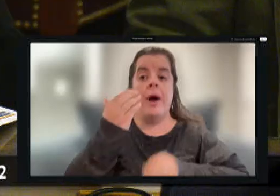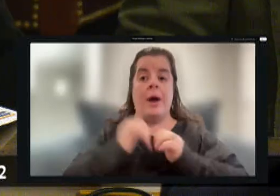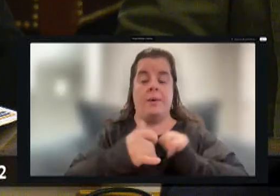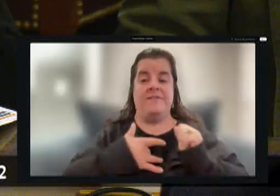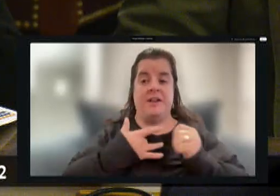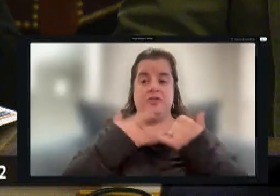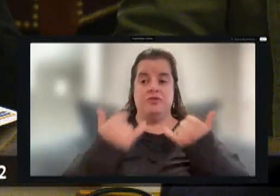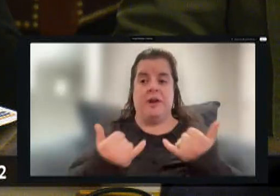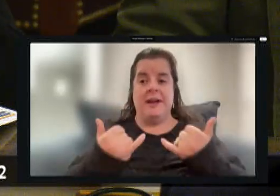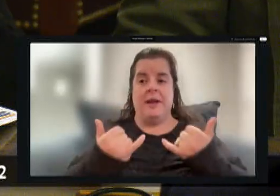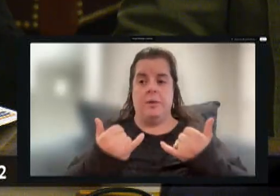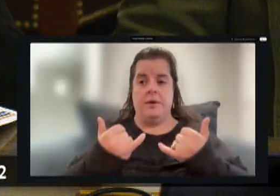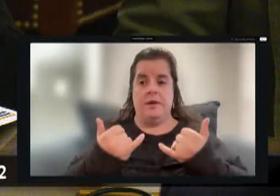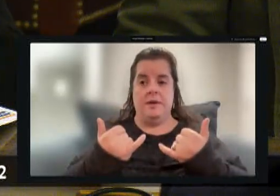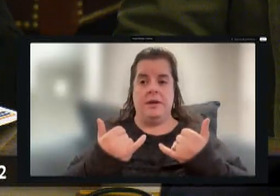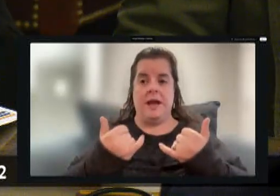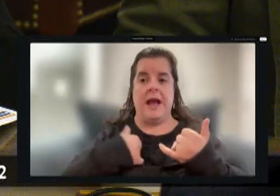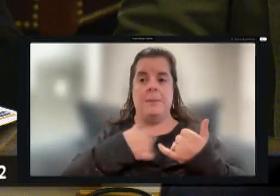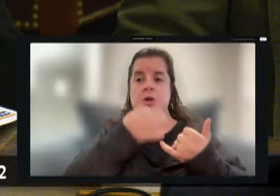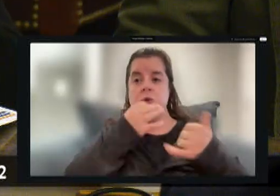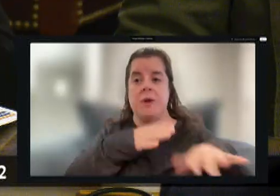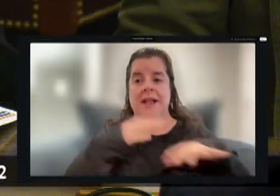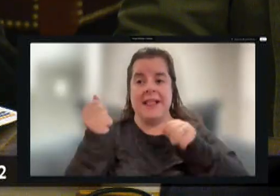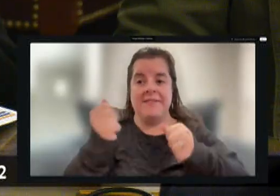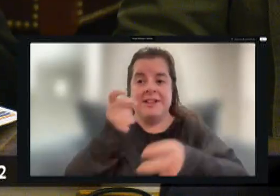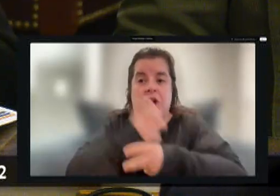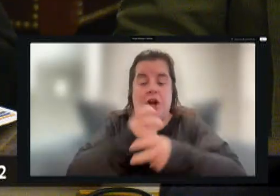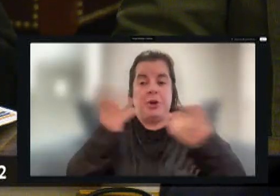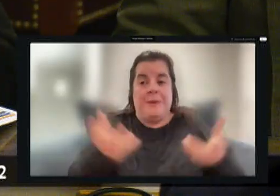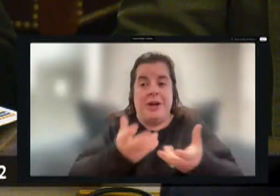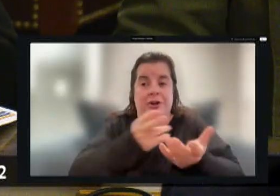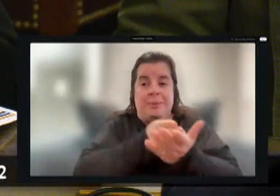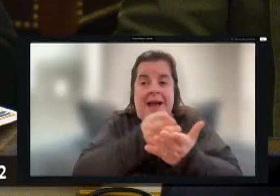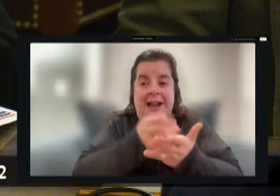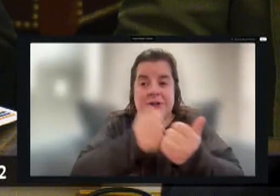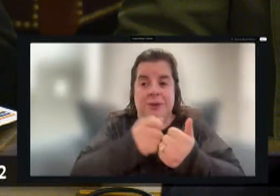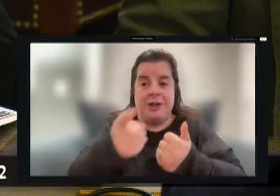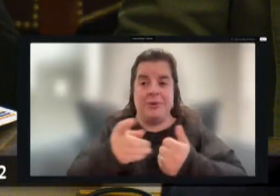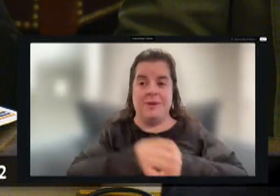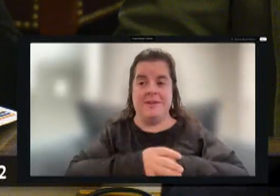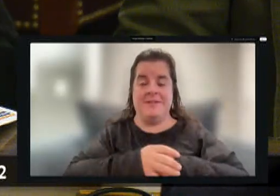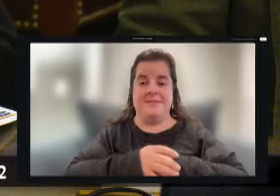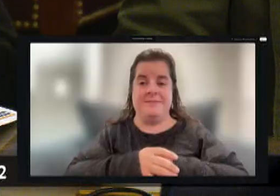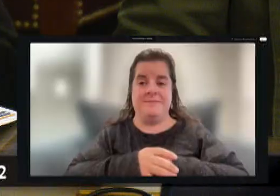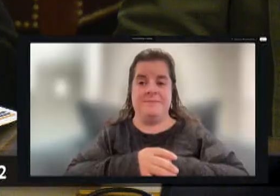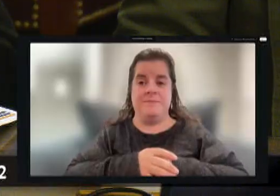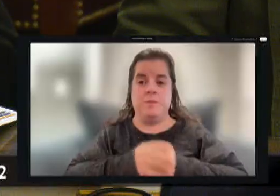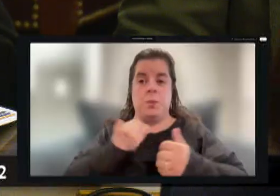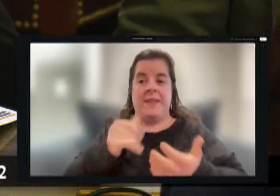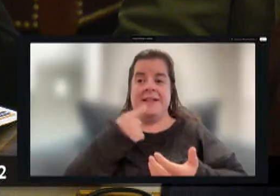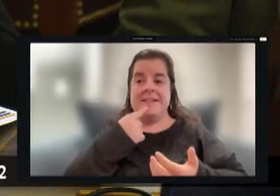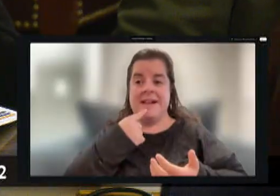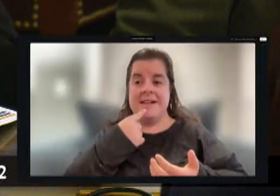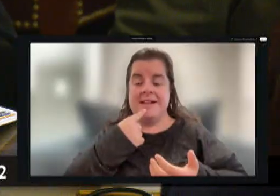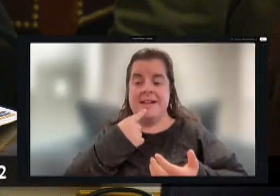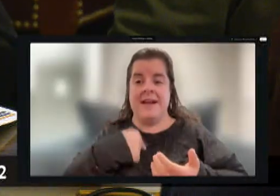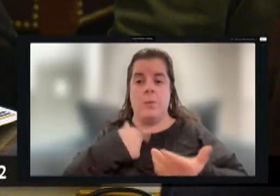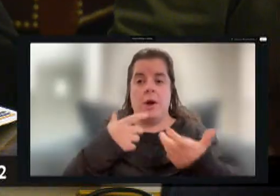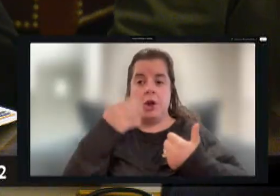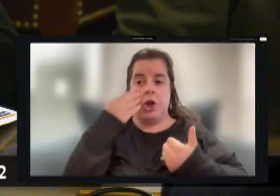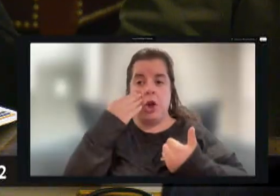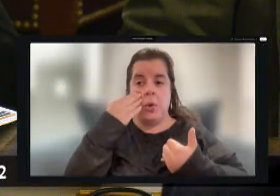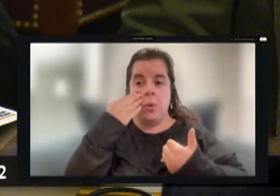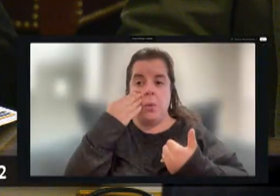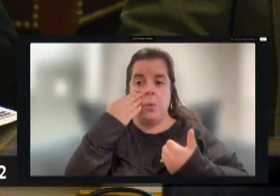so, I'm getting ready to leave, and it's hard to be here, to be honest with you. So, With that said, I just want to know, you're